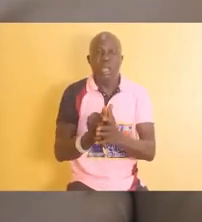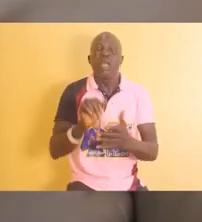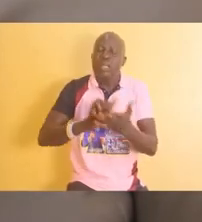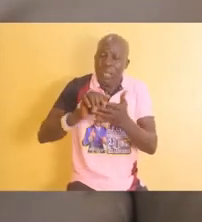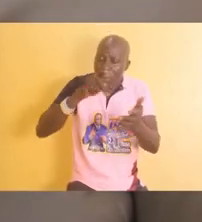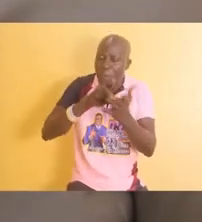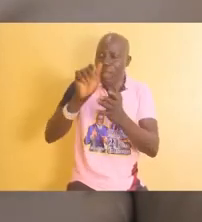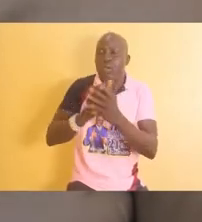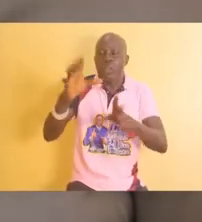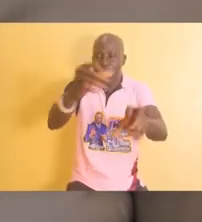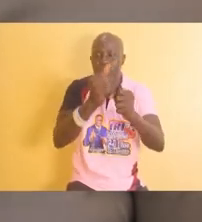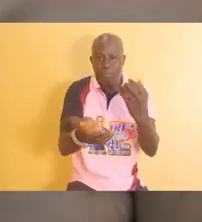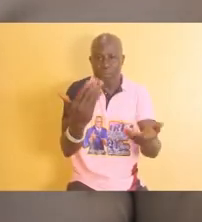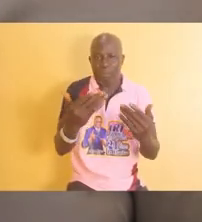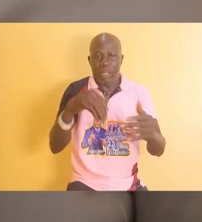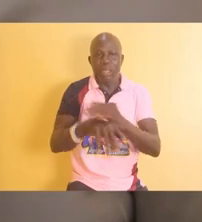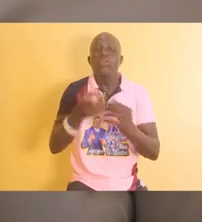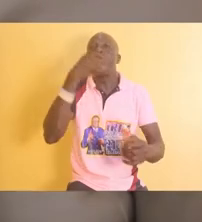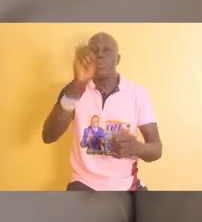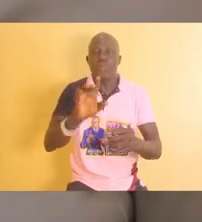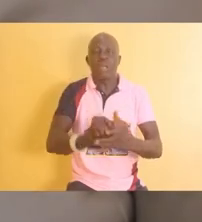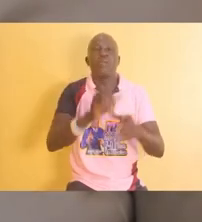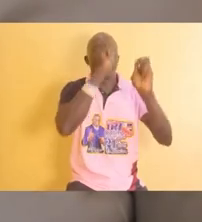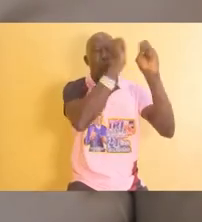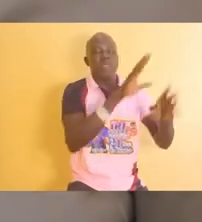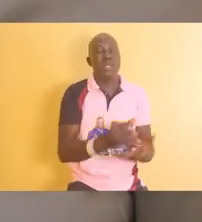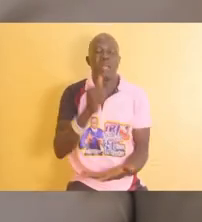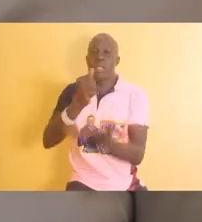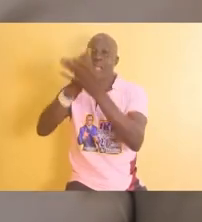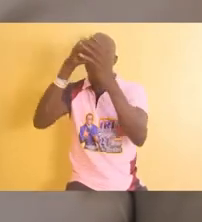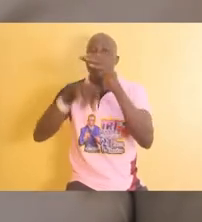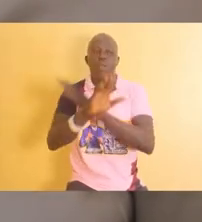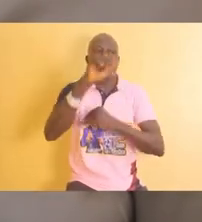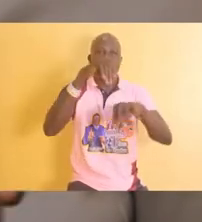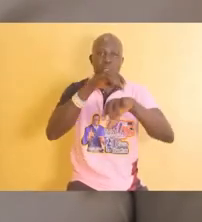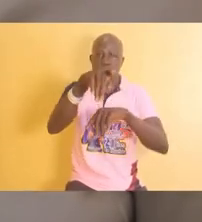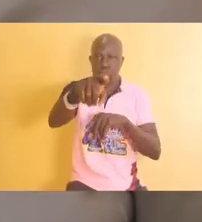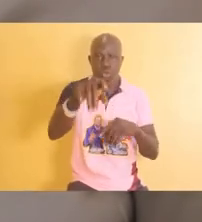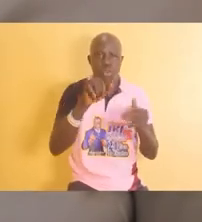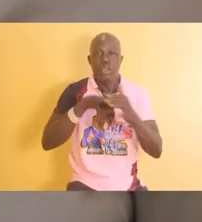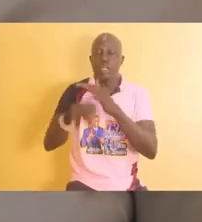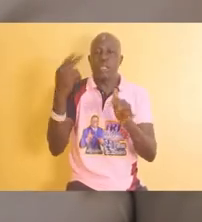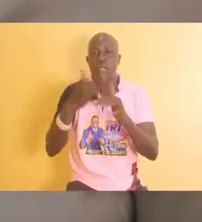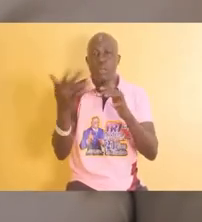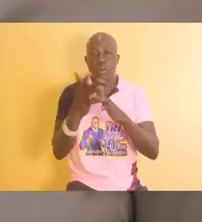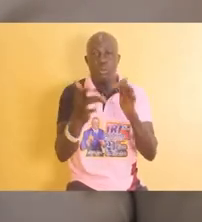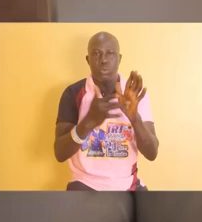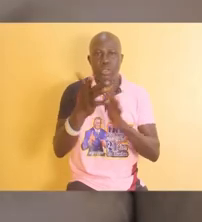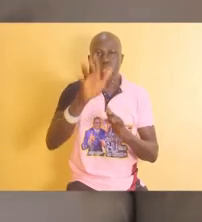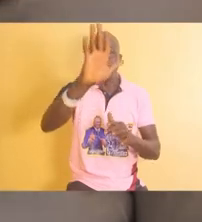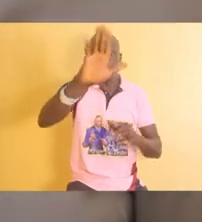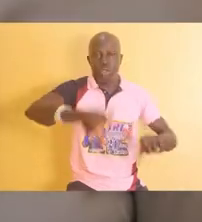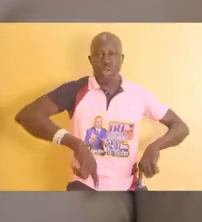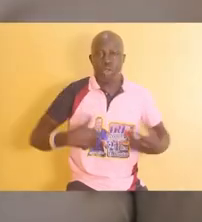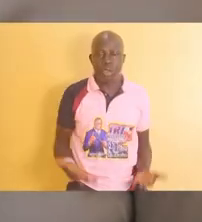Àmì yẹn gbọ́dọ̀ gbiná. That mark will catch fire. O gbọ́dọ̀ rí bòbó àti ìrànlọ́wọ́. Must receive blessing and help. Olúwa ràn mí sí ọ. The Lord send me to you. Ní orúkọ Jésù. In the name of Jesus. Ayé